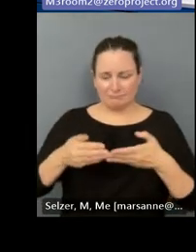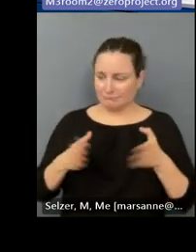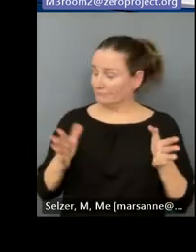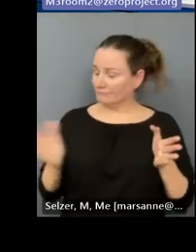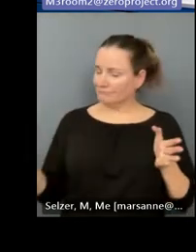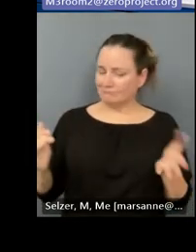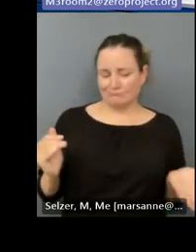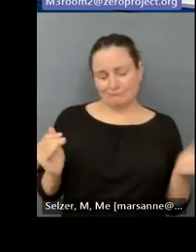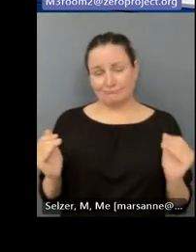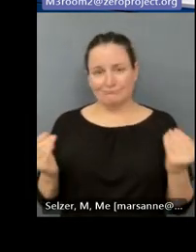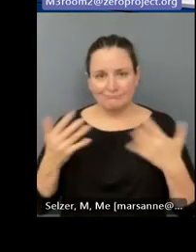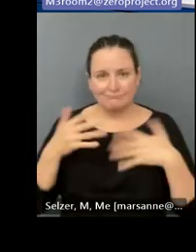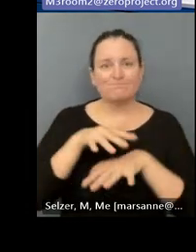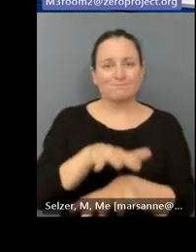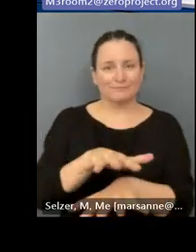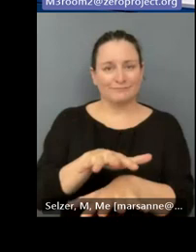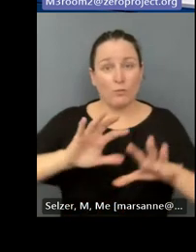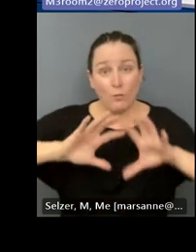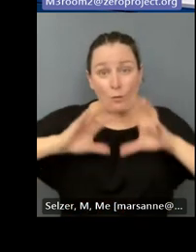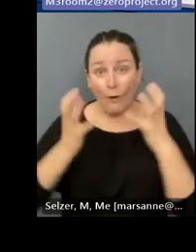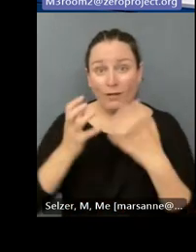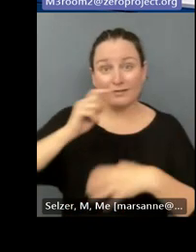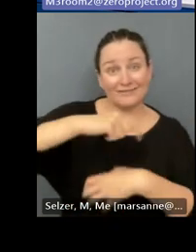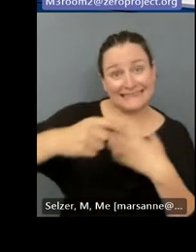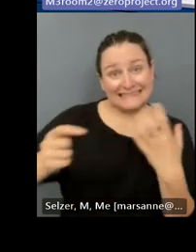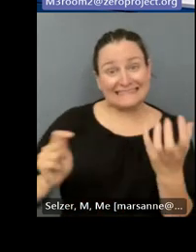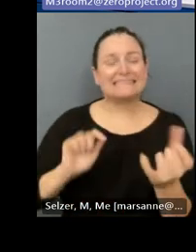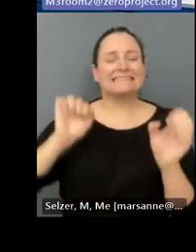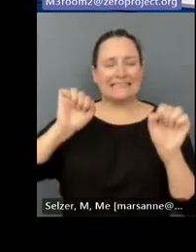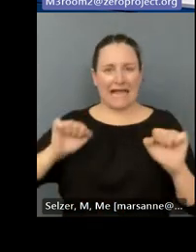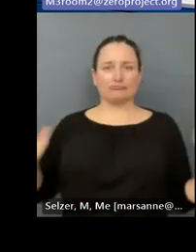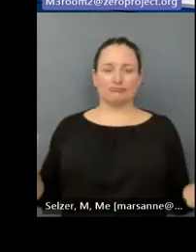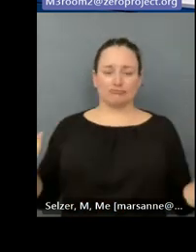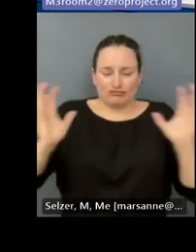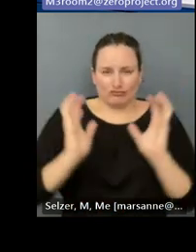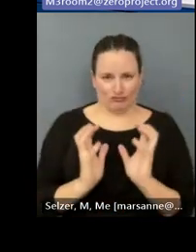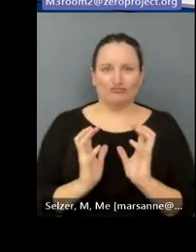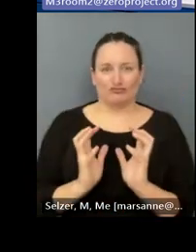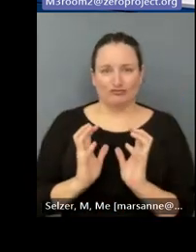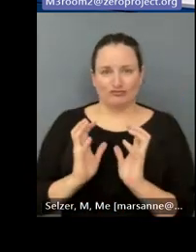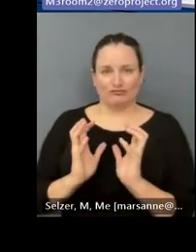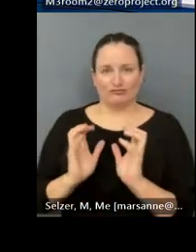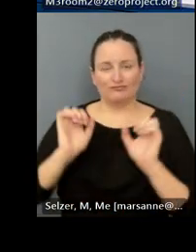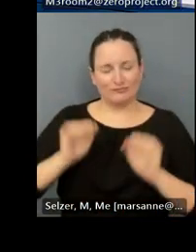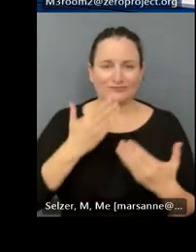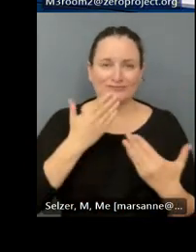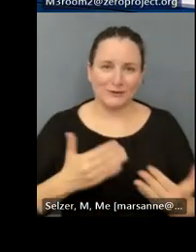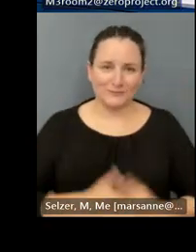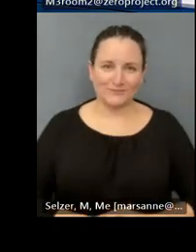world. Join us and contribute to make this dream a global reality. Thank you.